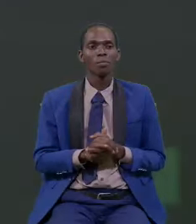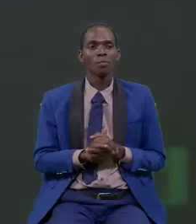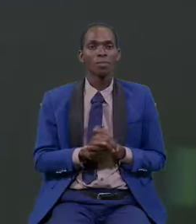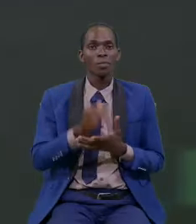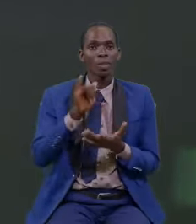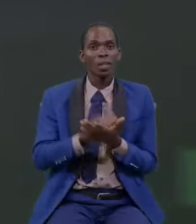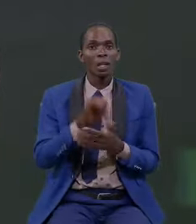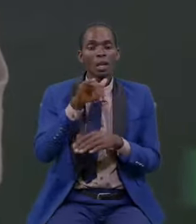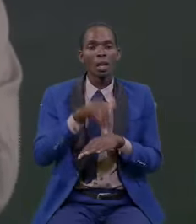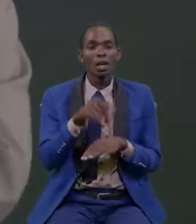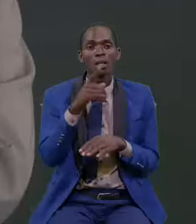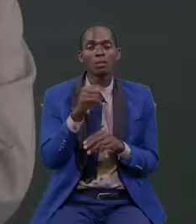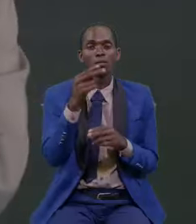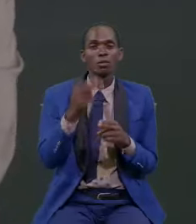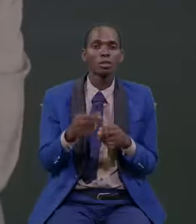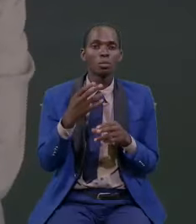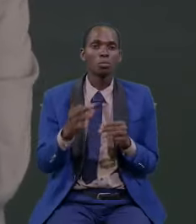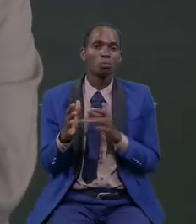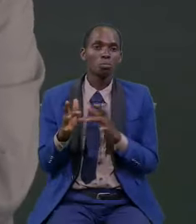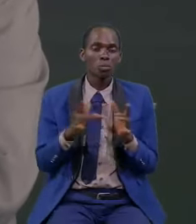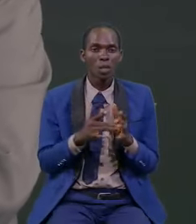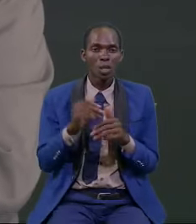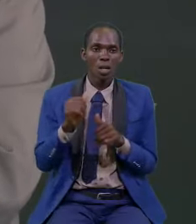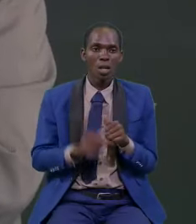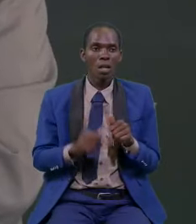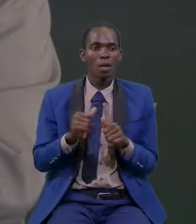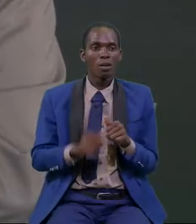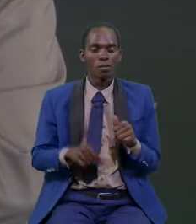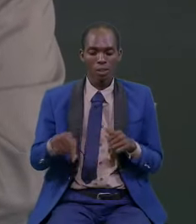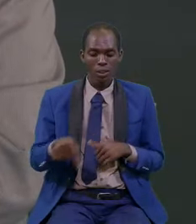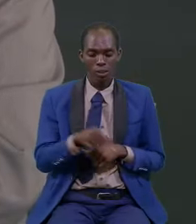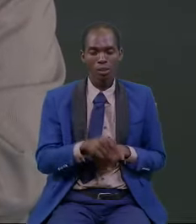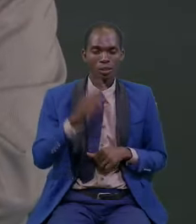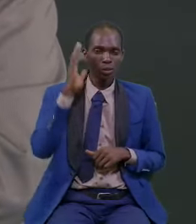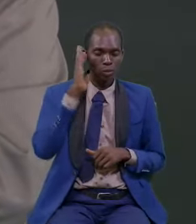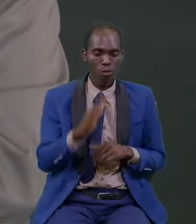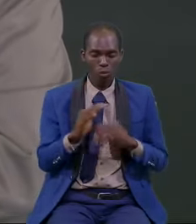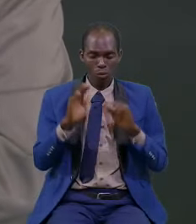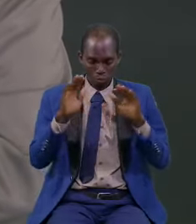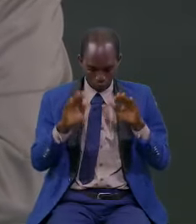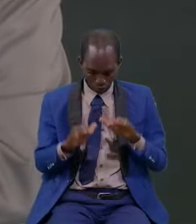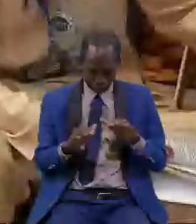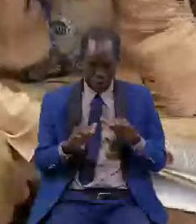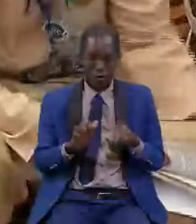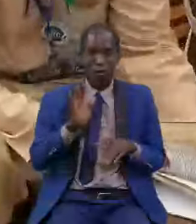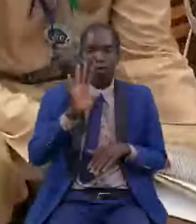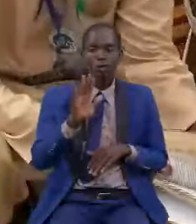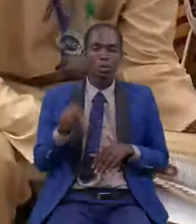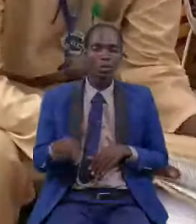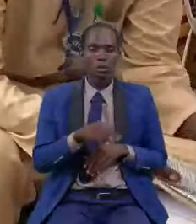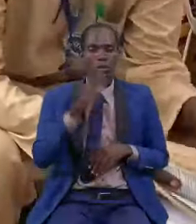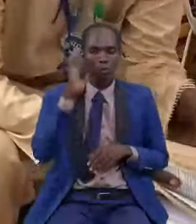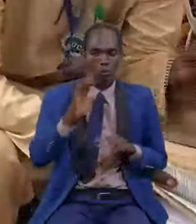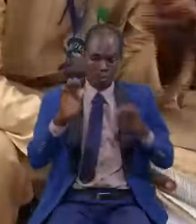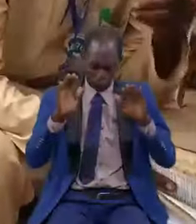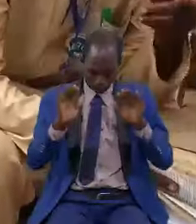of Jesus, every knee should bow. Your knee will bow. Your knee